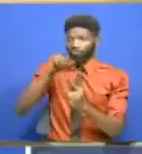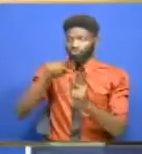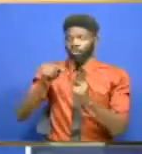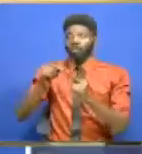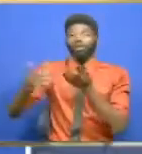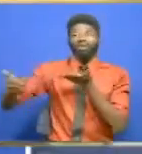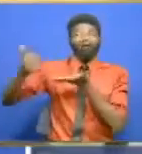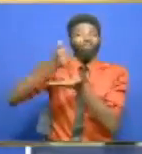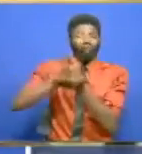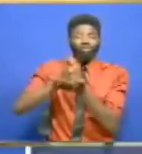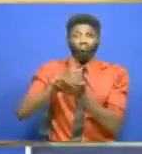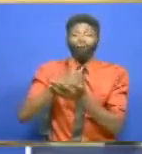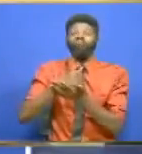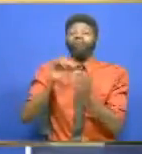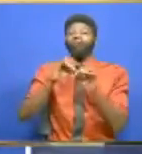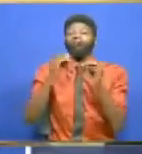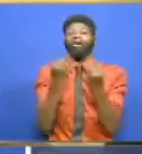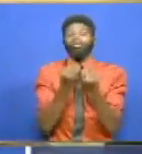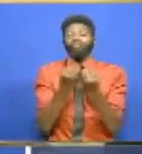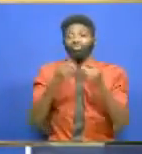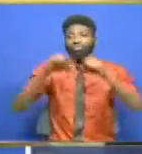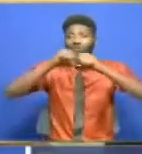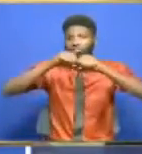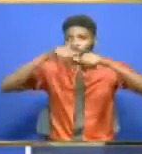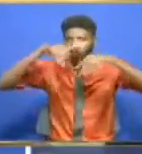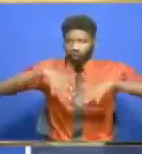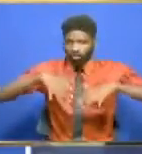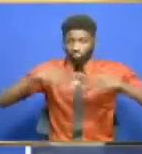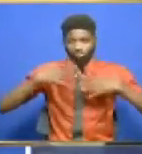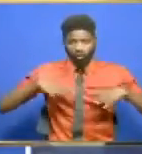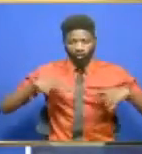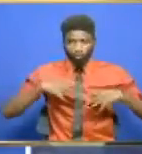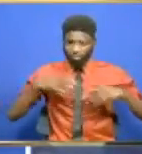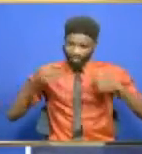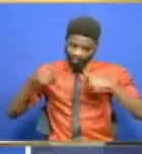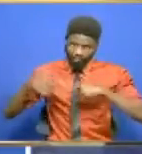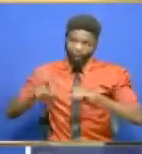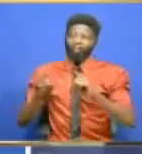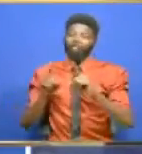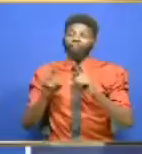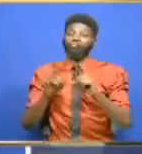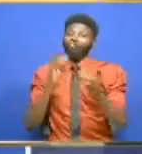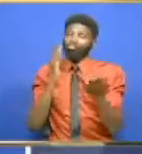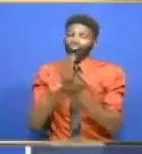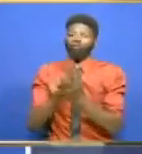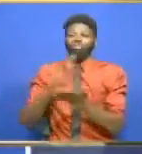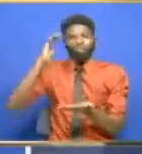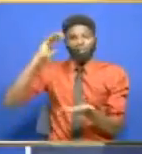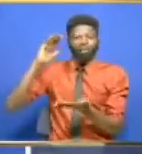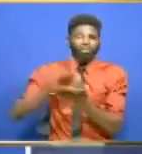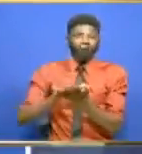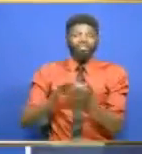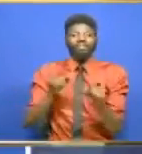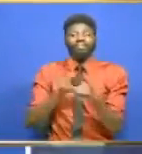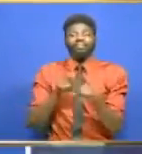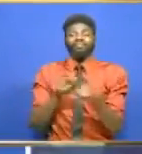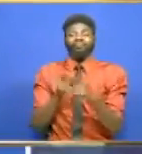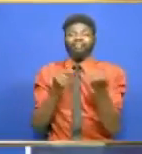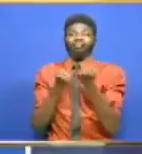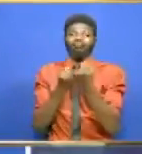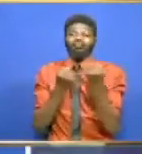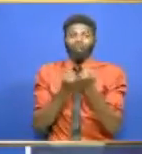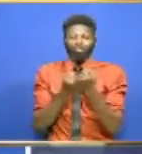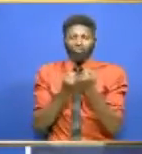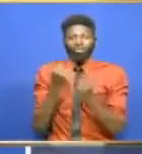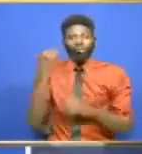in the organization structure who are people of goodwill who subscribe to the ideals of